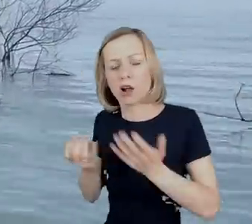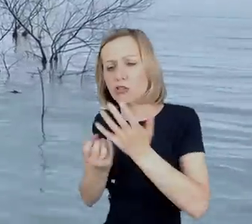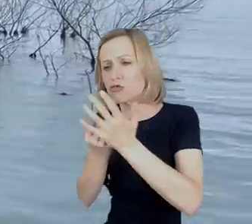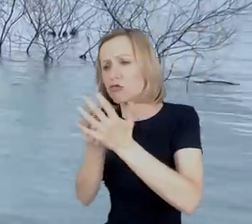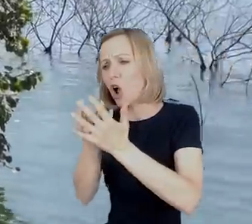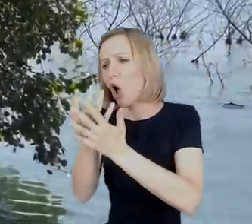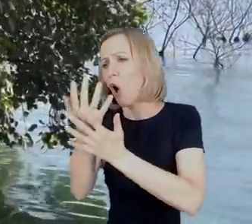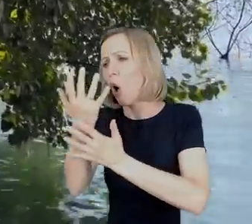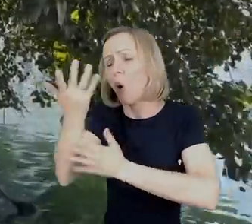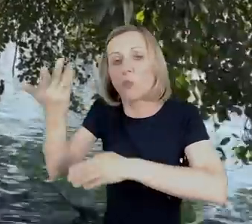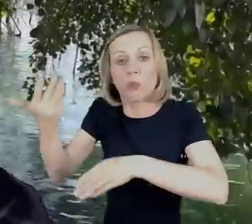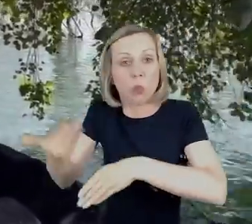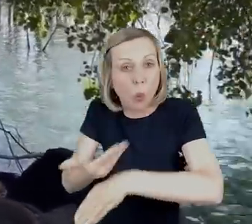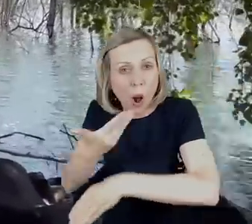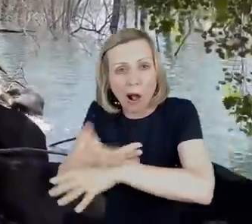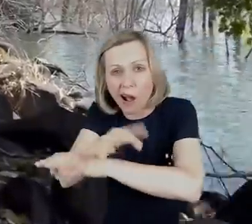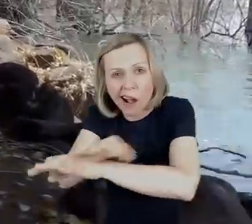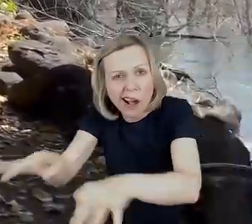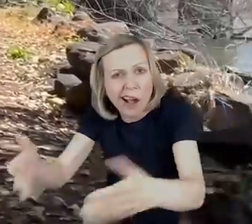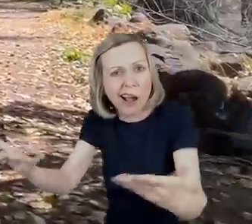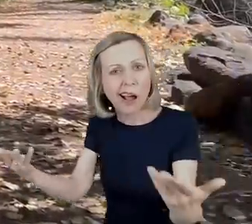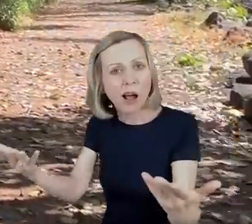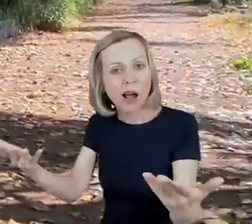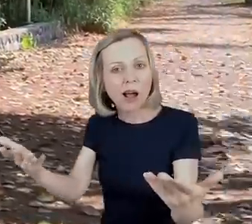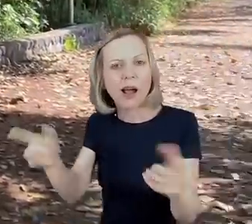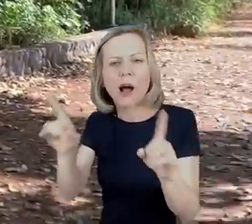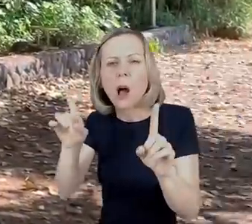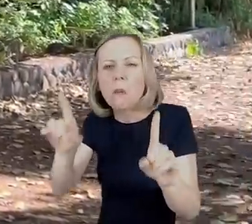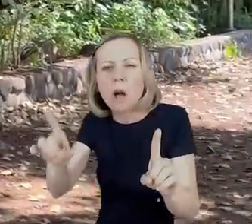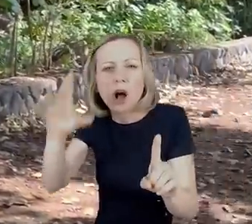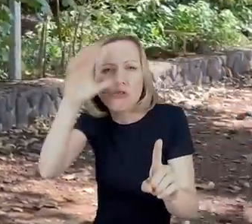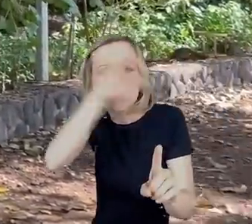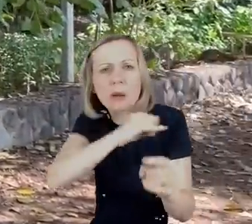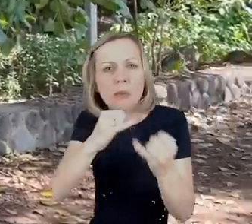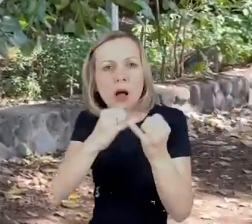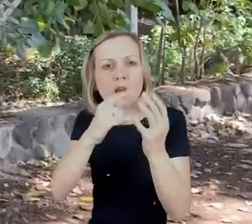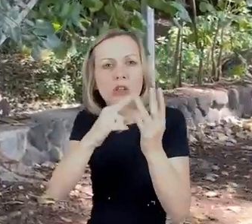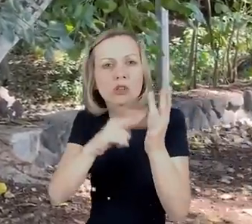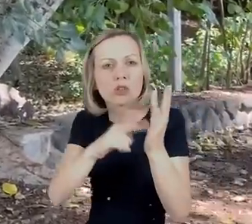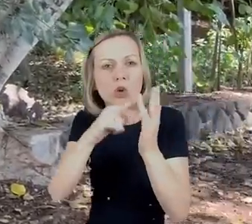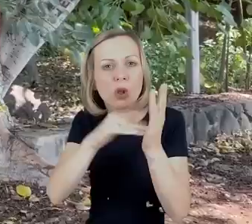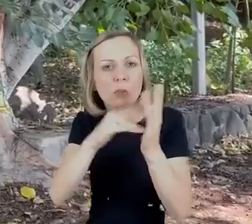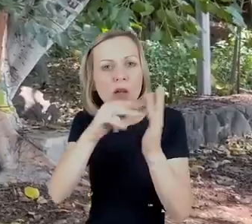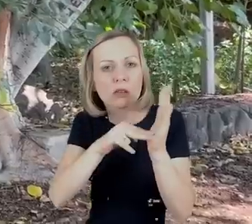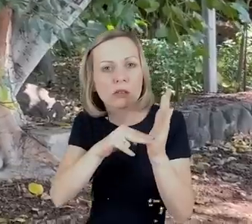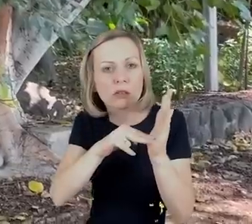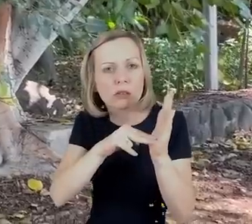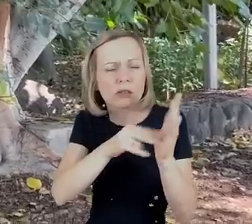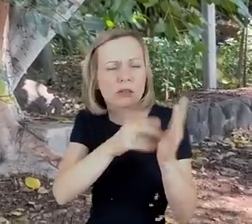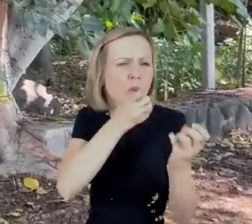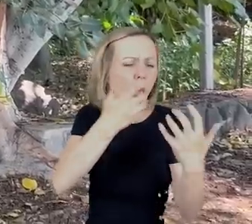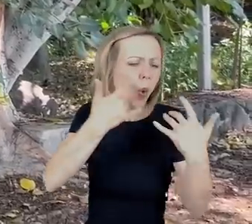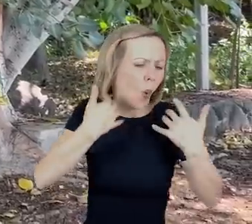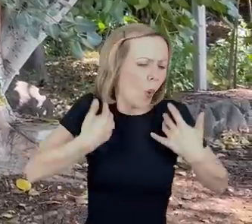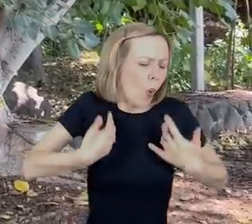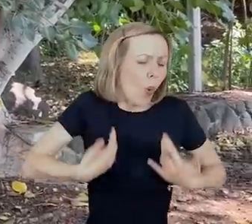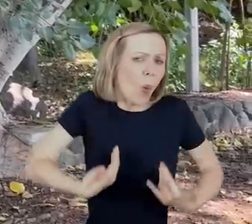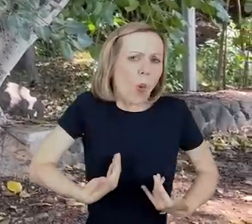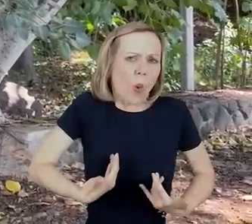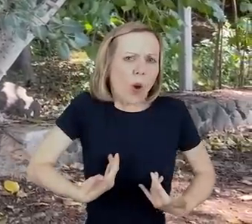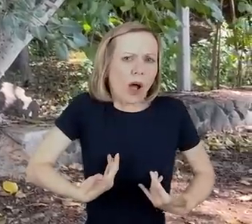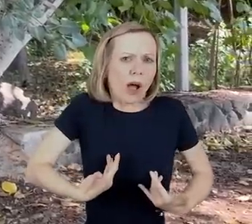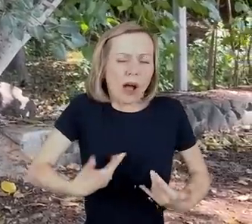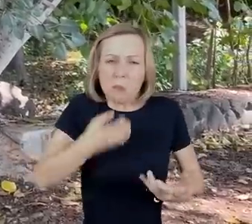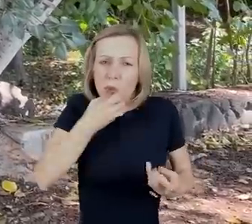grow, they neither toil nor they spin. Yet I tell you, even Solomon, in all his splendor, was not attired as